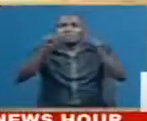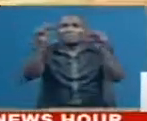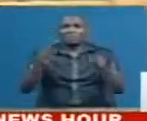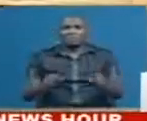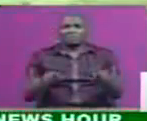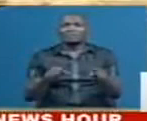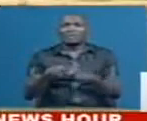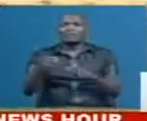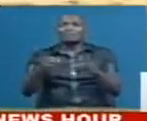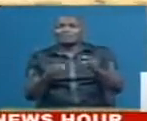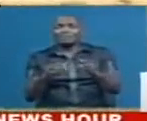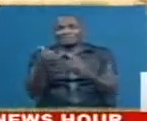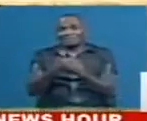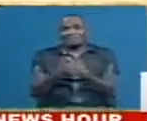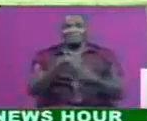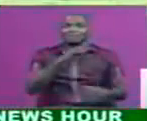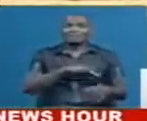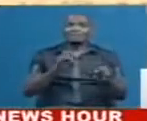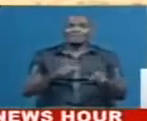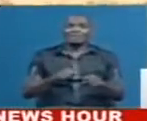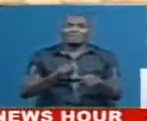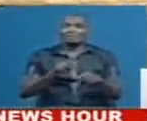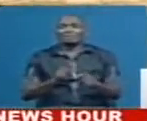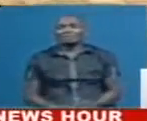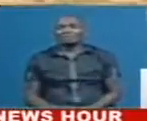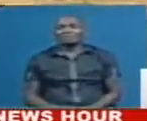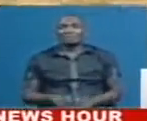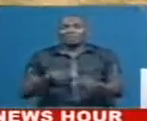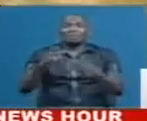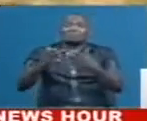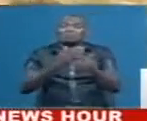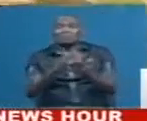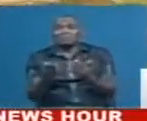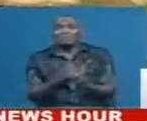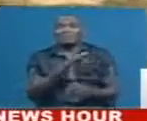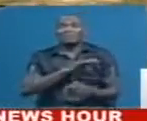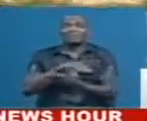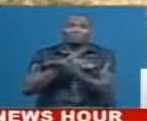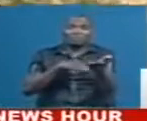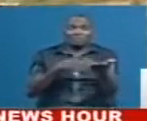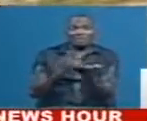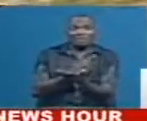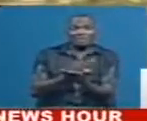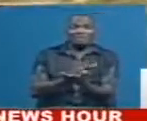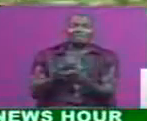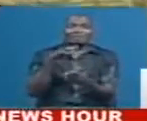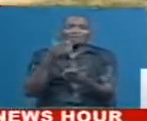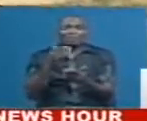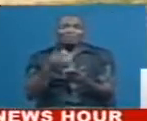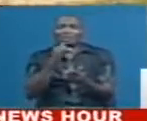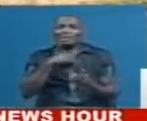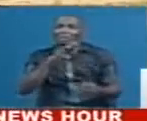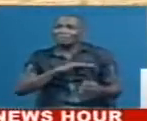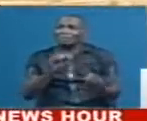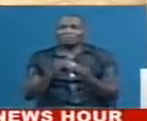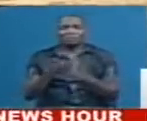well managed, a country can benefit immensely from it. Despite these benefits, Ghana is yet to take full